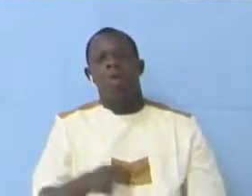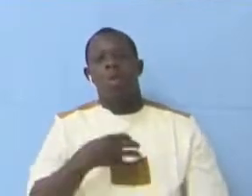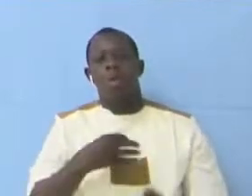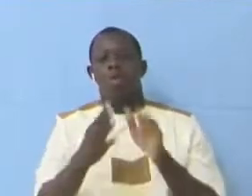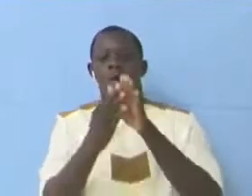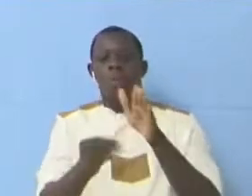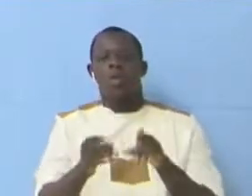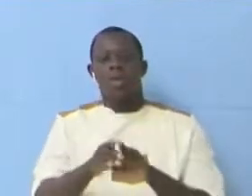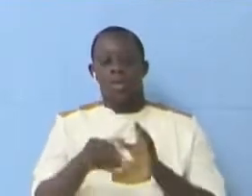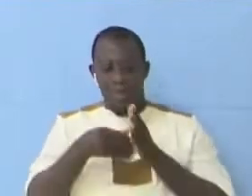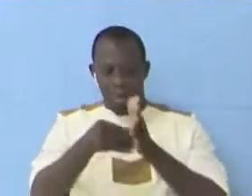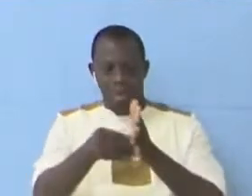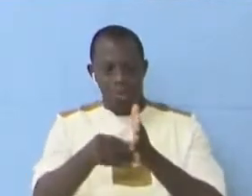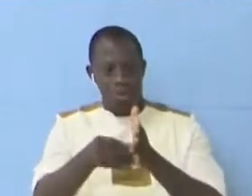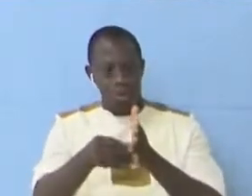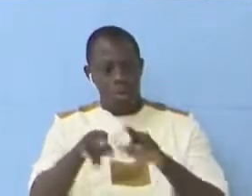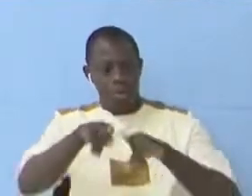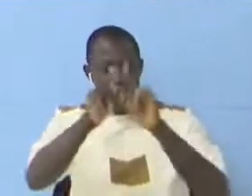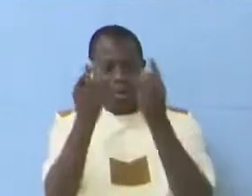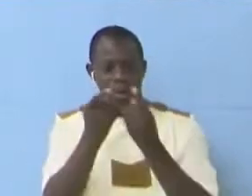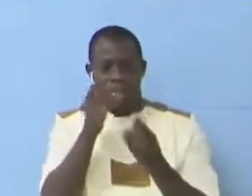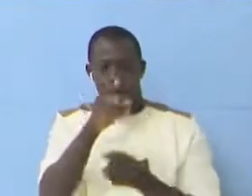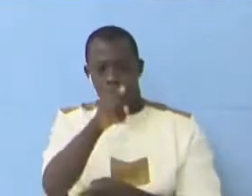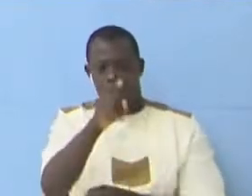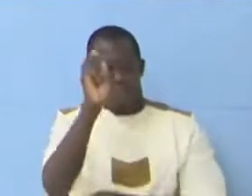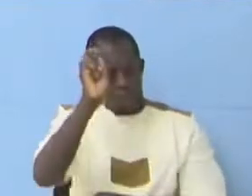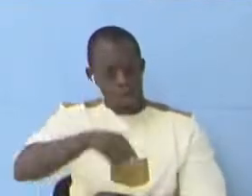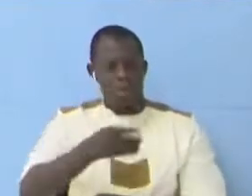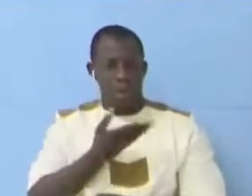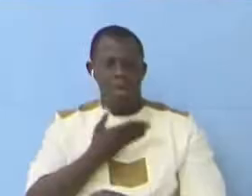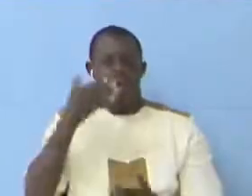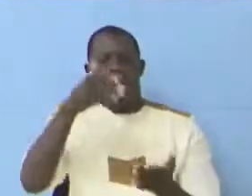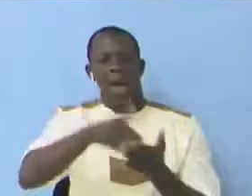DG said you should have been here by now.